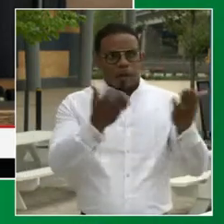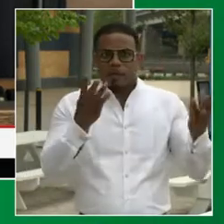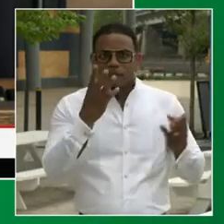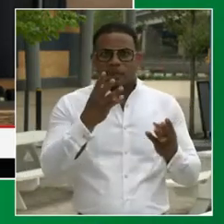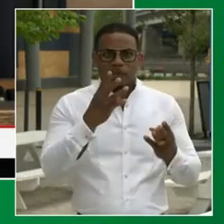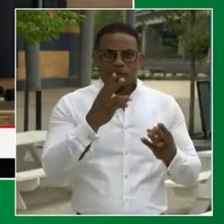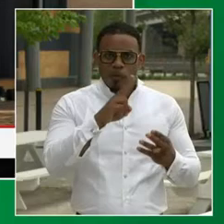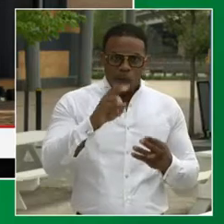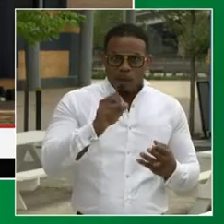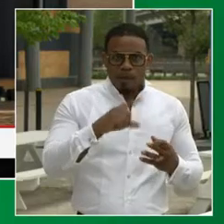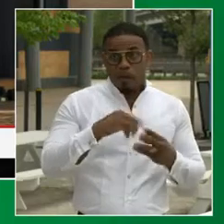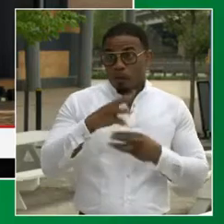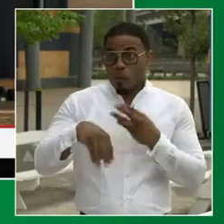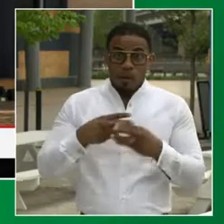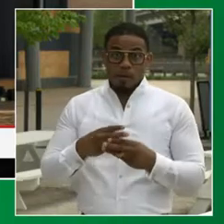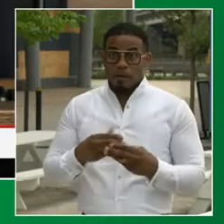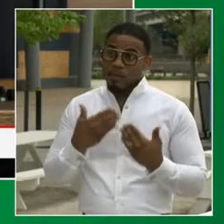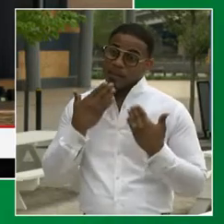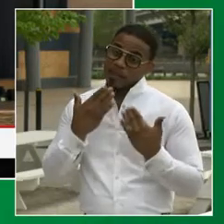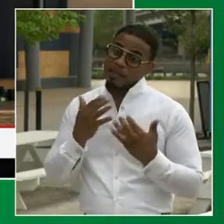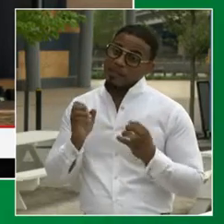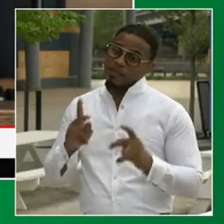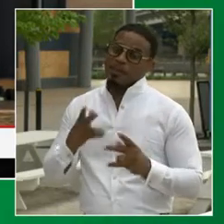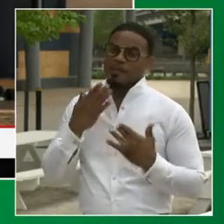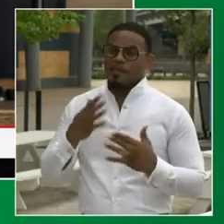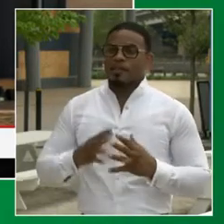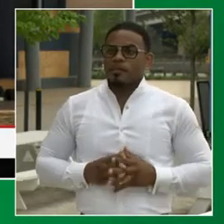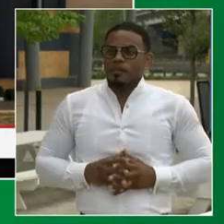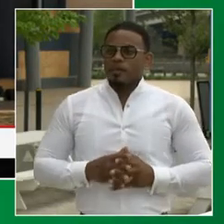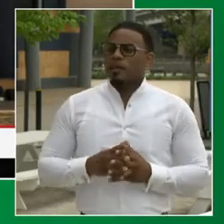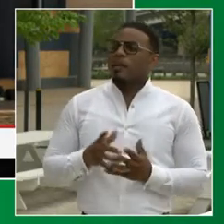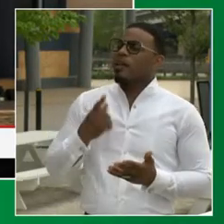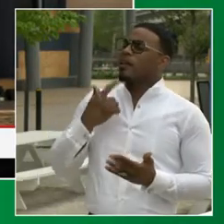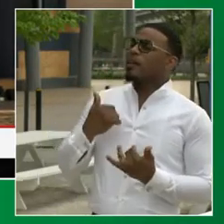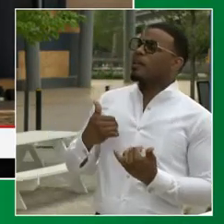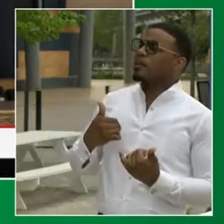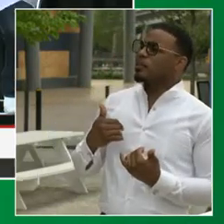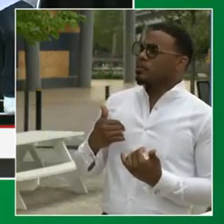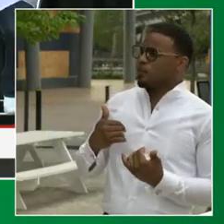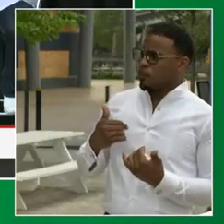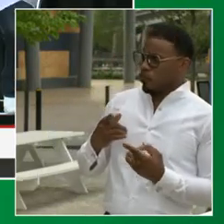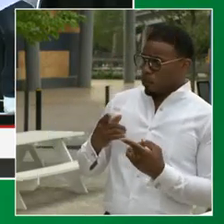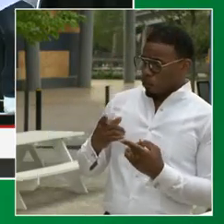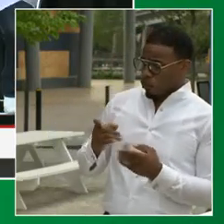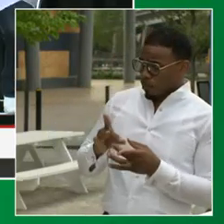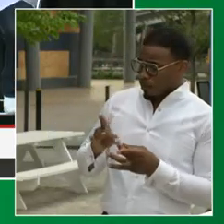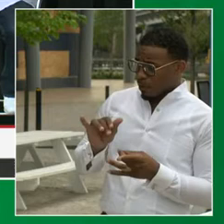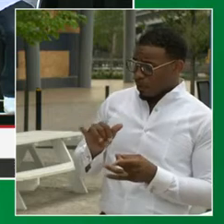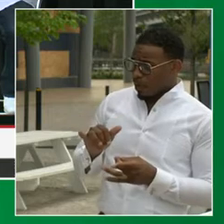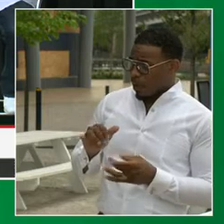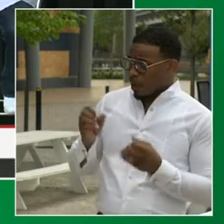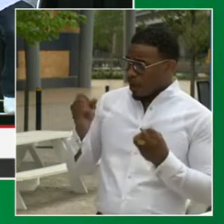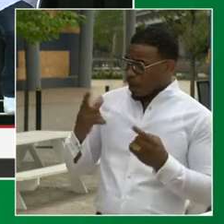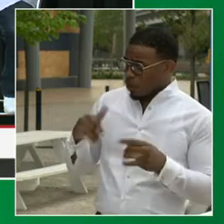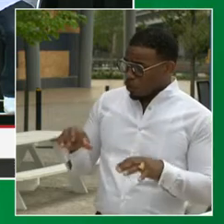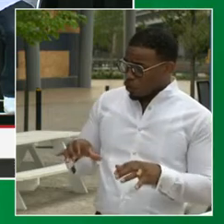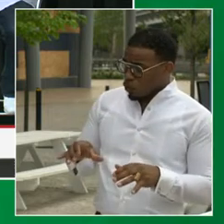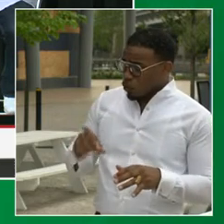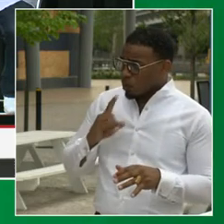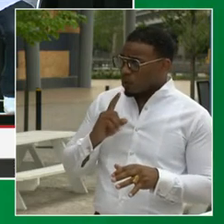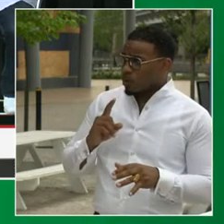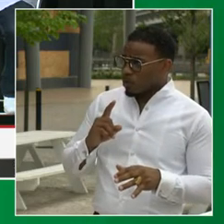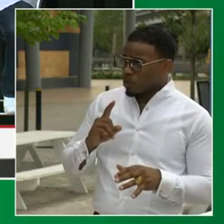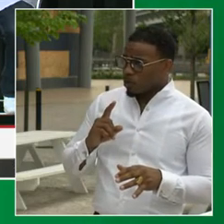the United States. And I thank this opportunity. Thank you. Well, and tell us too, so you mentioned that a lot of what you do